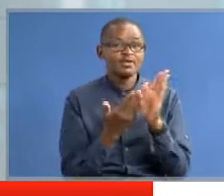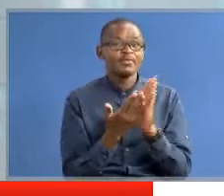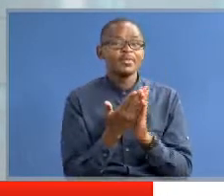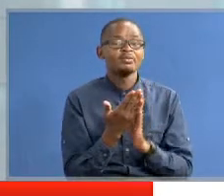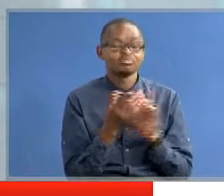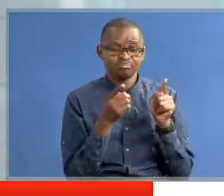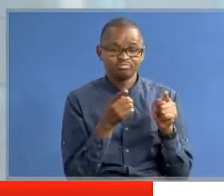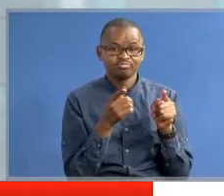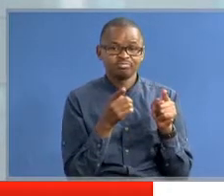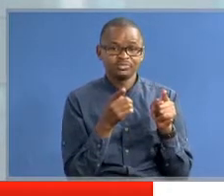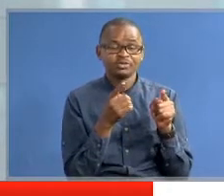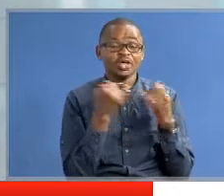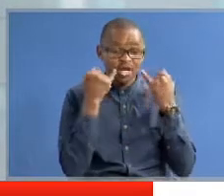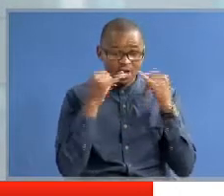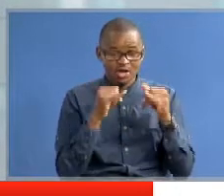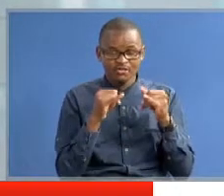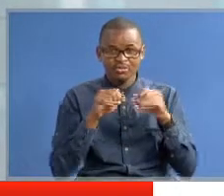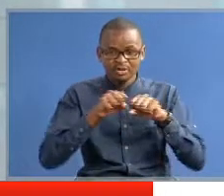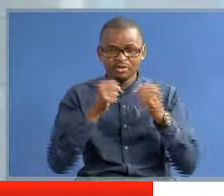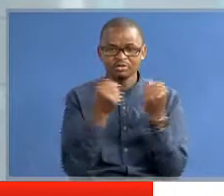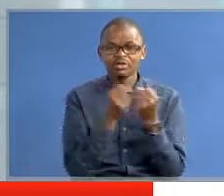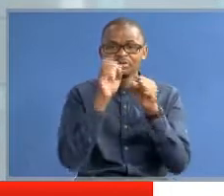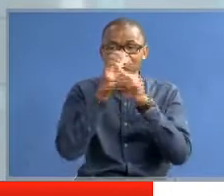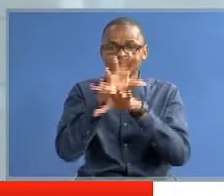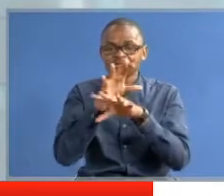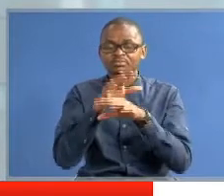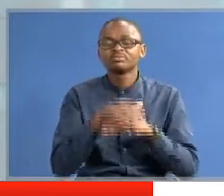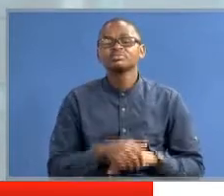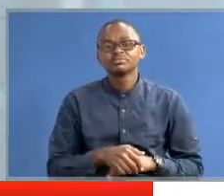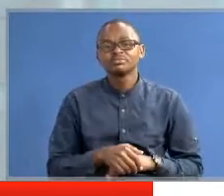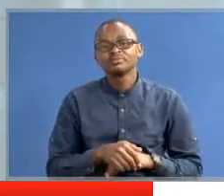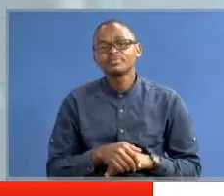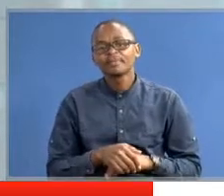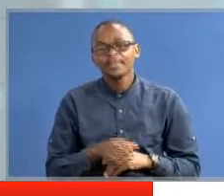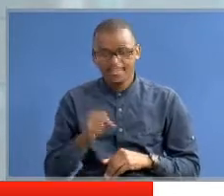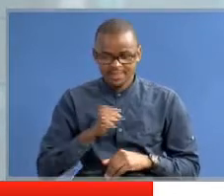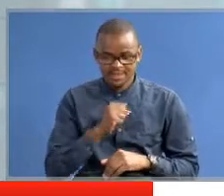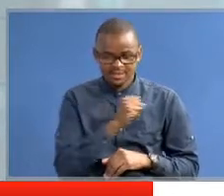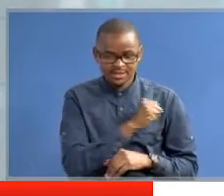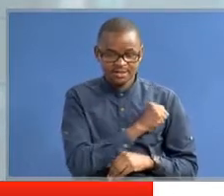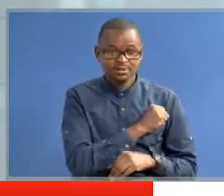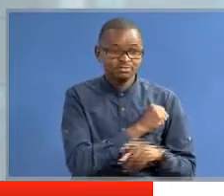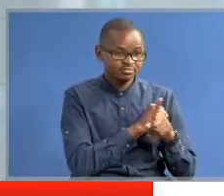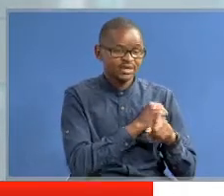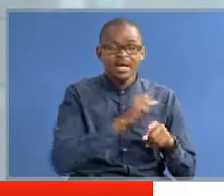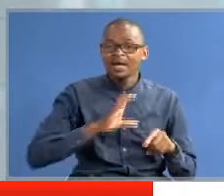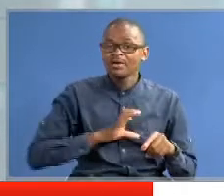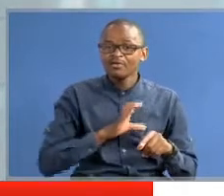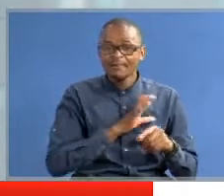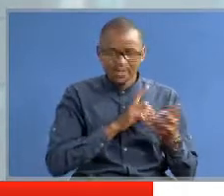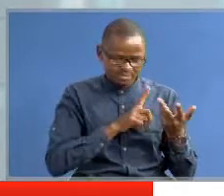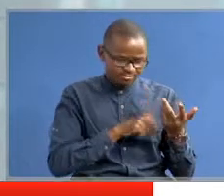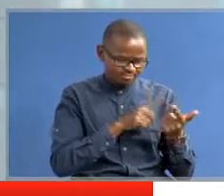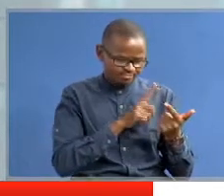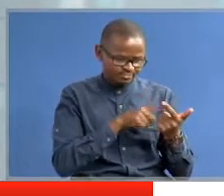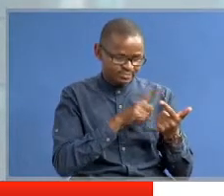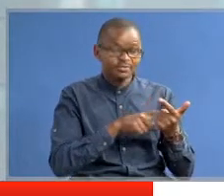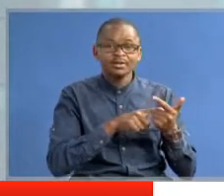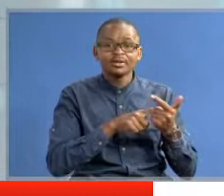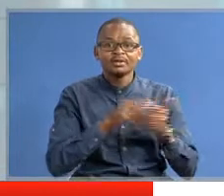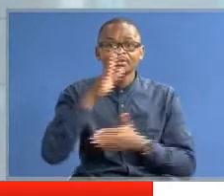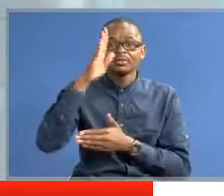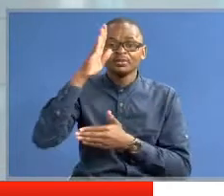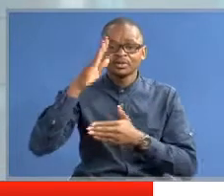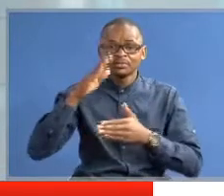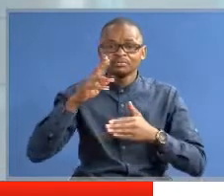developments around it, and we'll update you on our social media platforms. Now moving on, the Senate Committee on Public Accounts has given Inspector